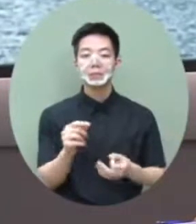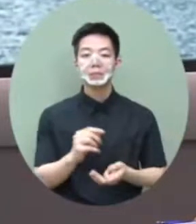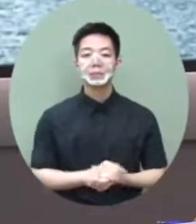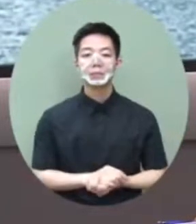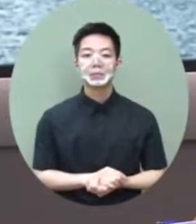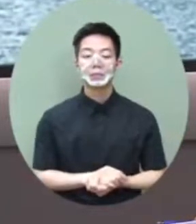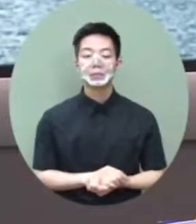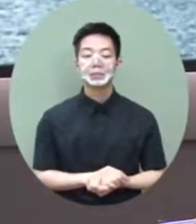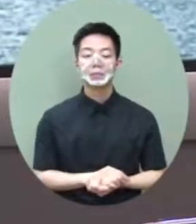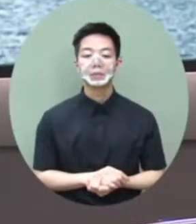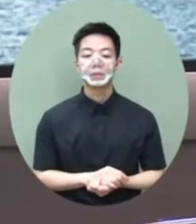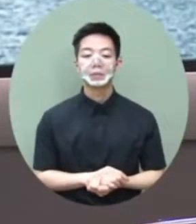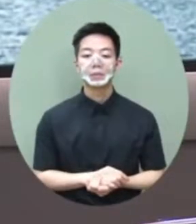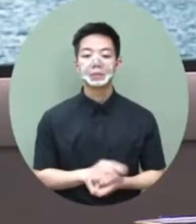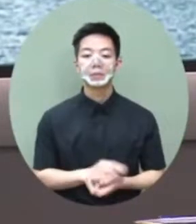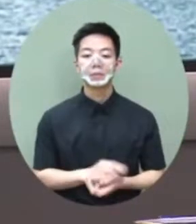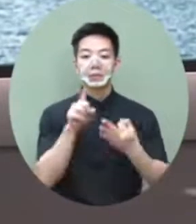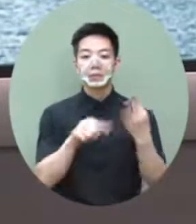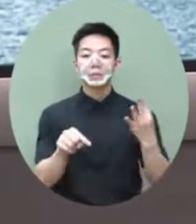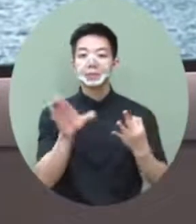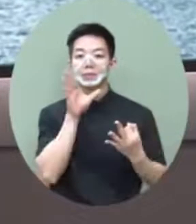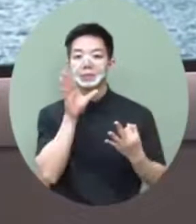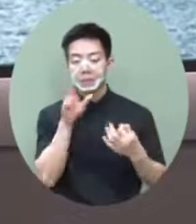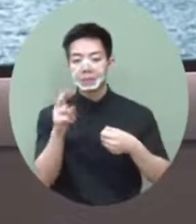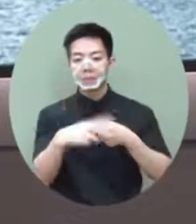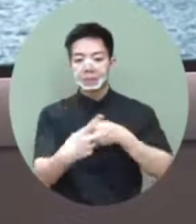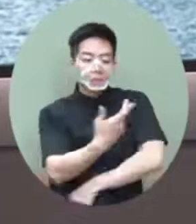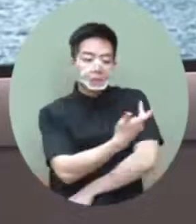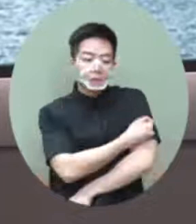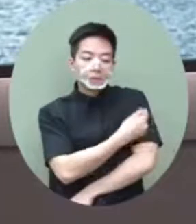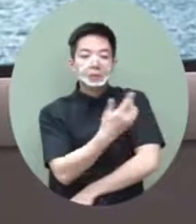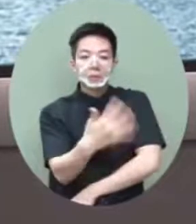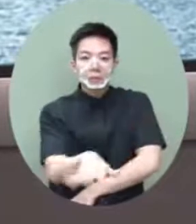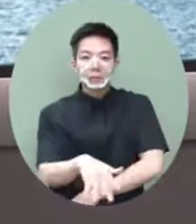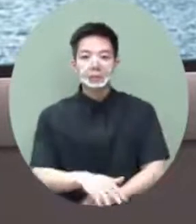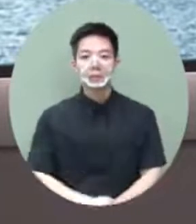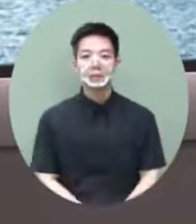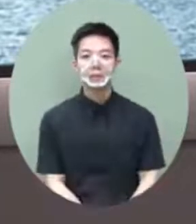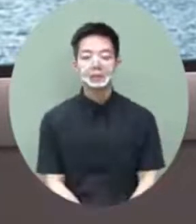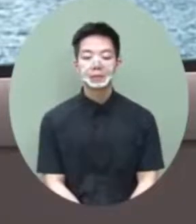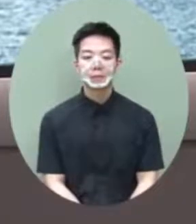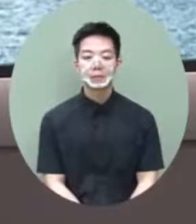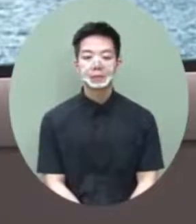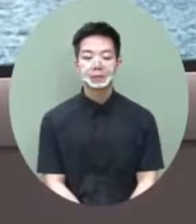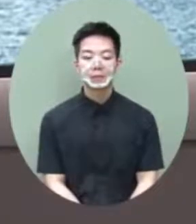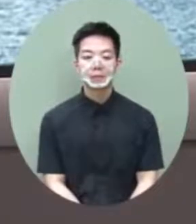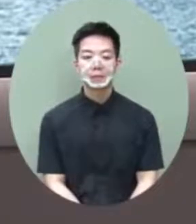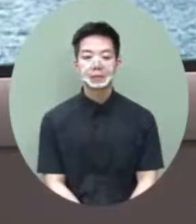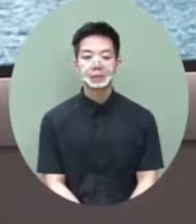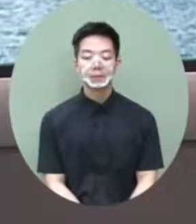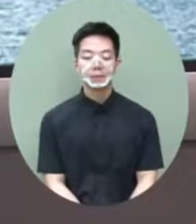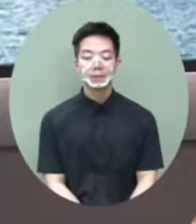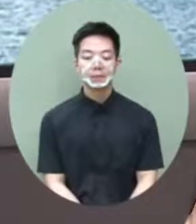received the second jab in July last year, and it was beyond tech.